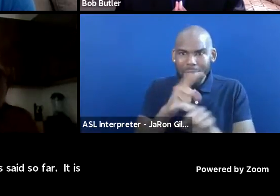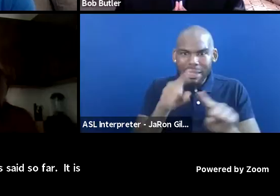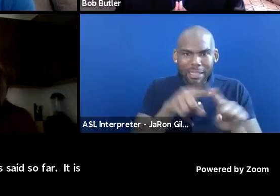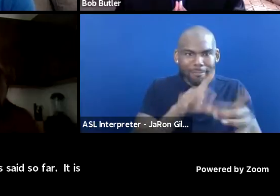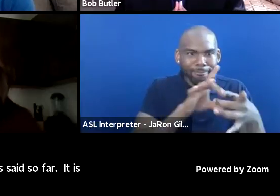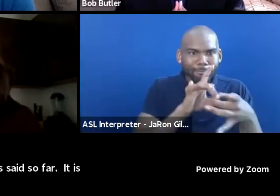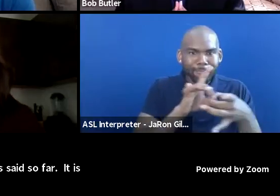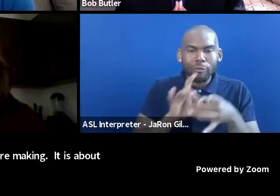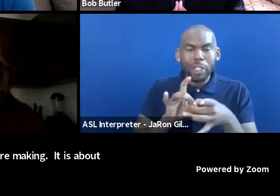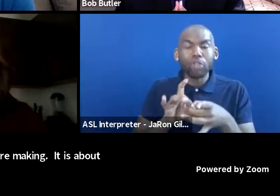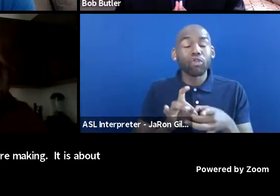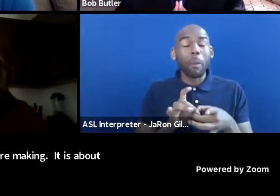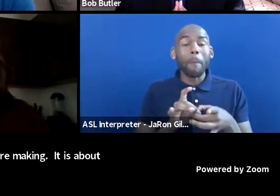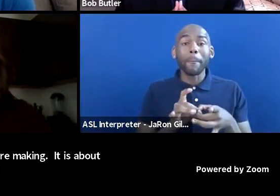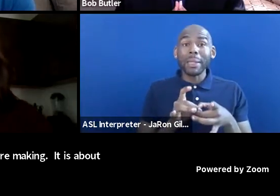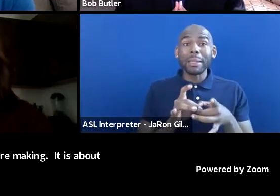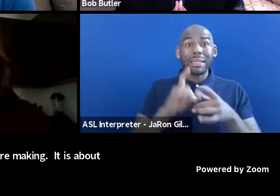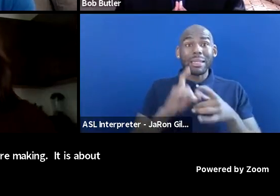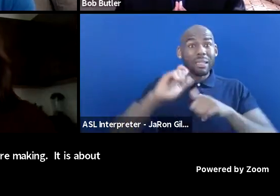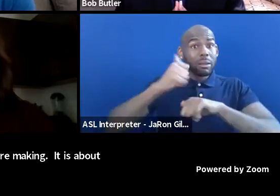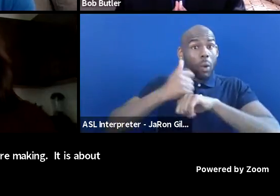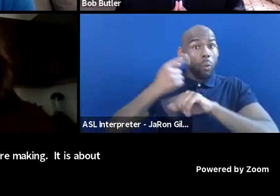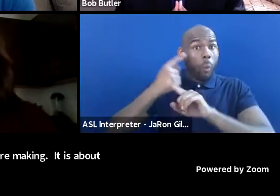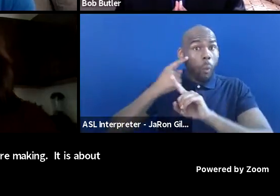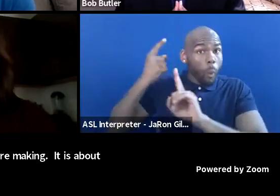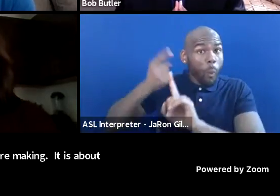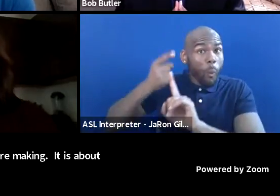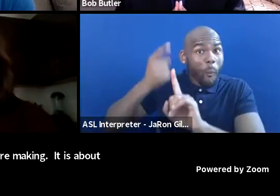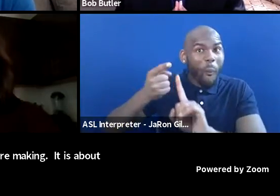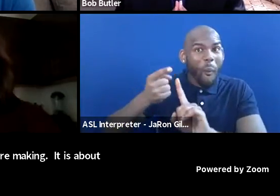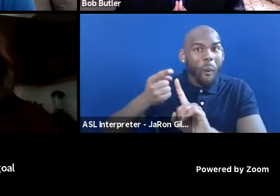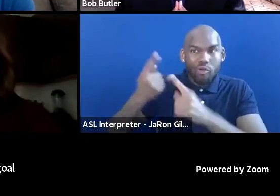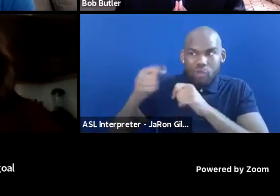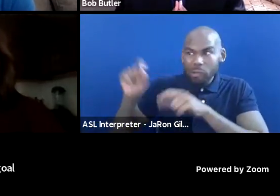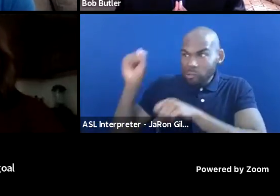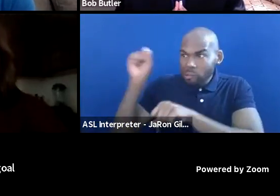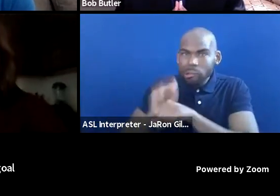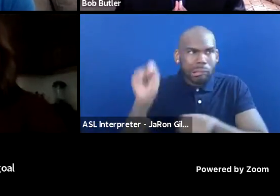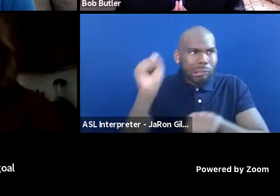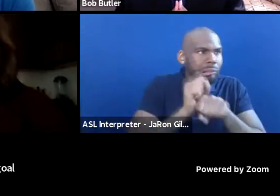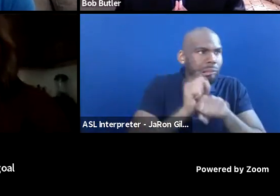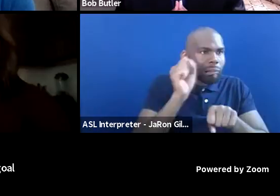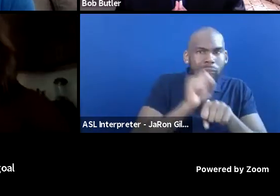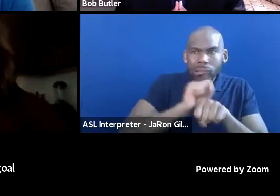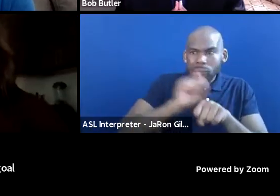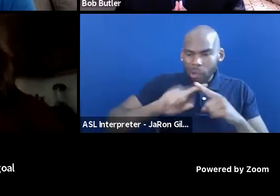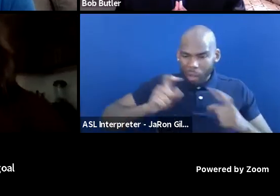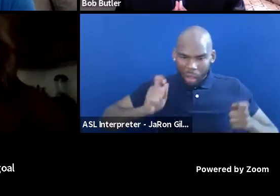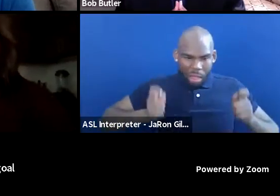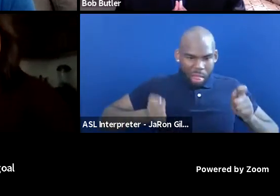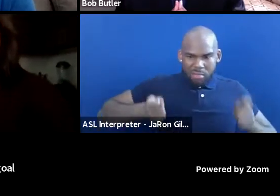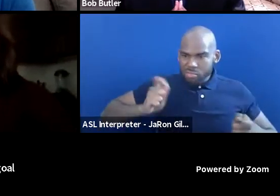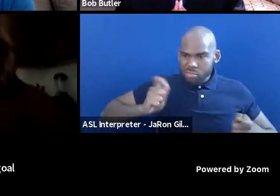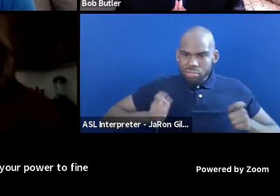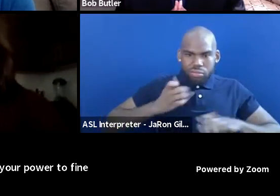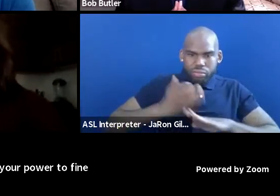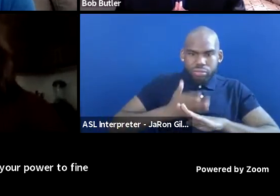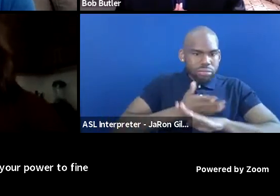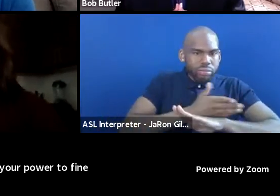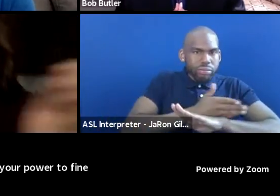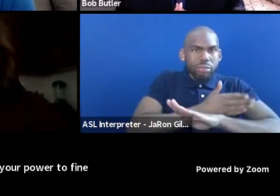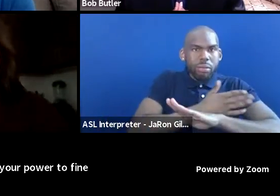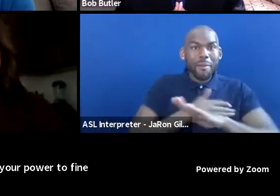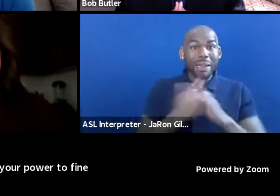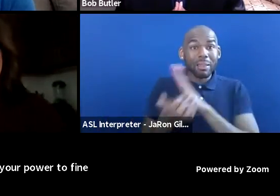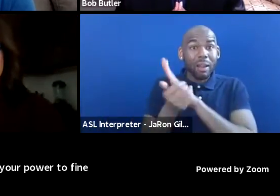understanding, setting a goal, and then trying to do everything in your power to fine tune all your skills and reach that goal. I was